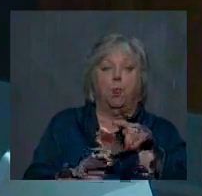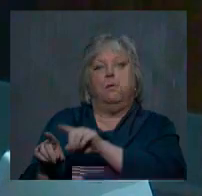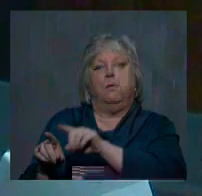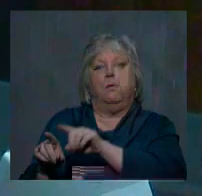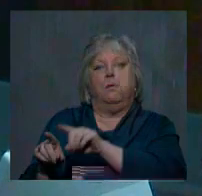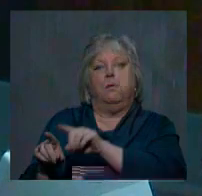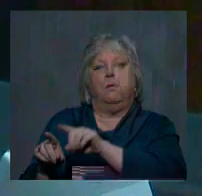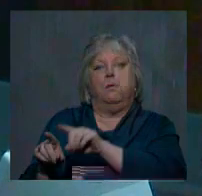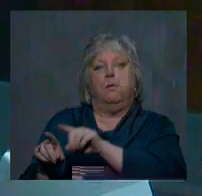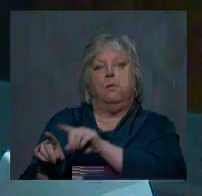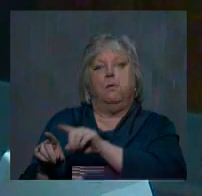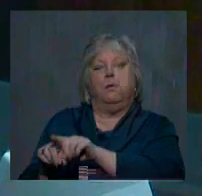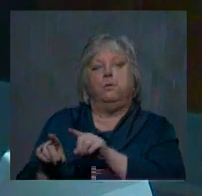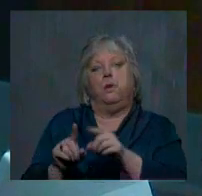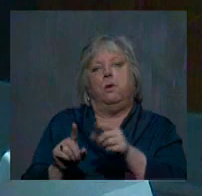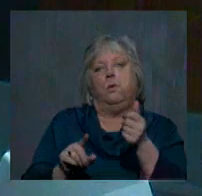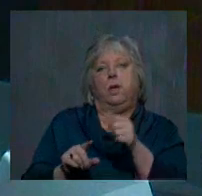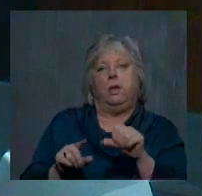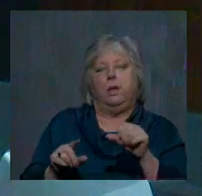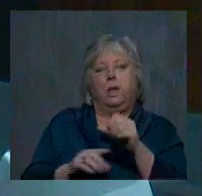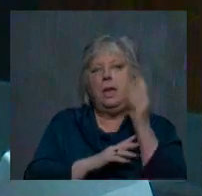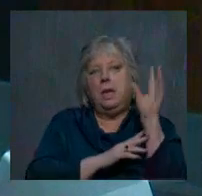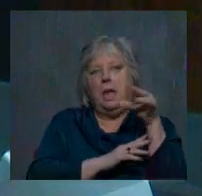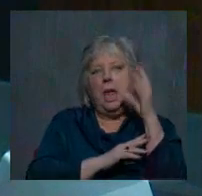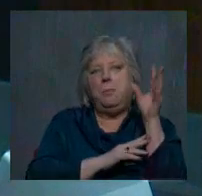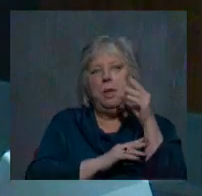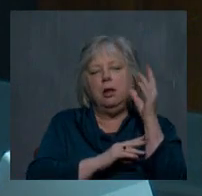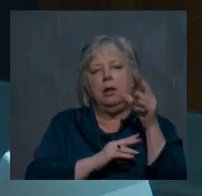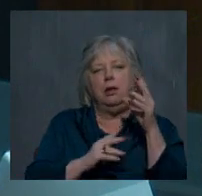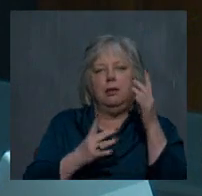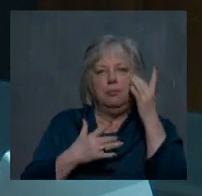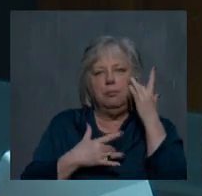and blend our reports.